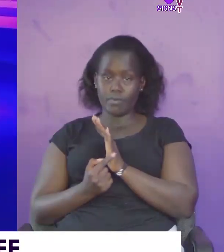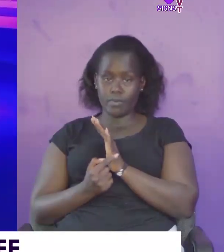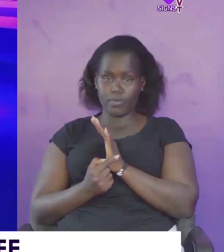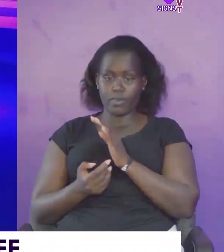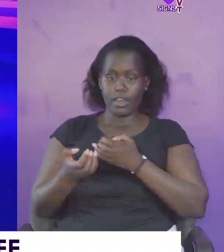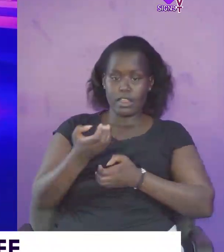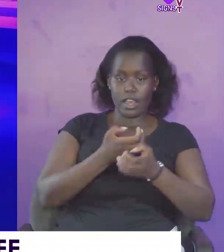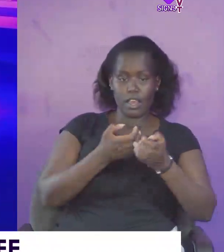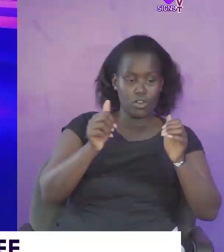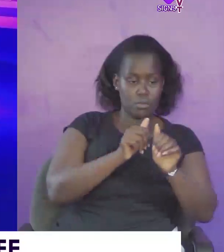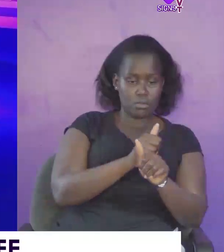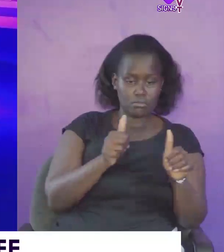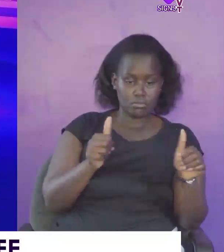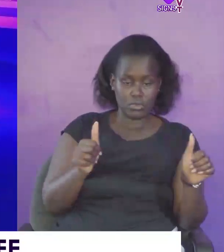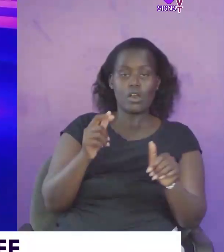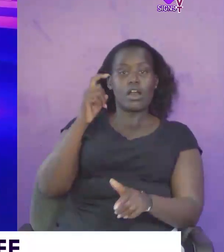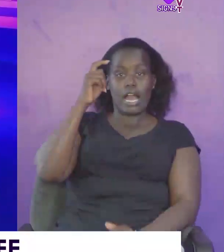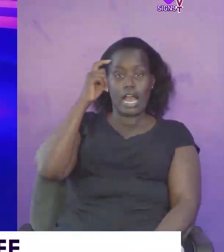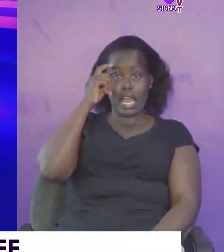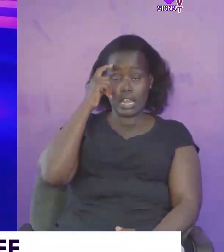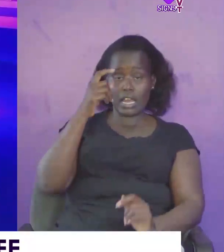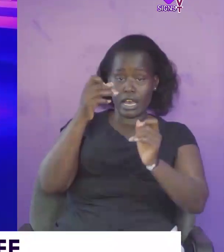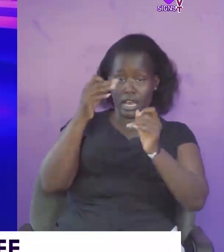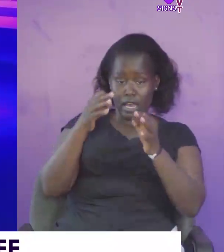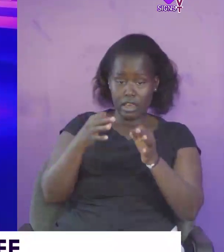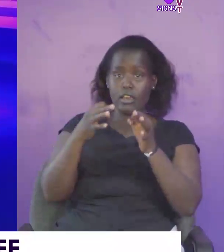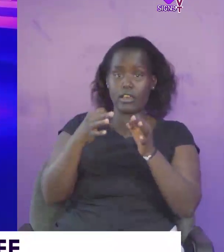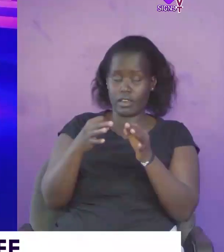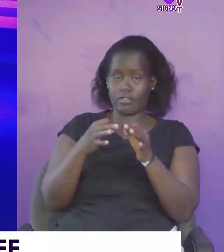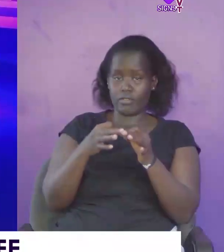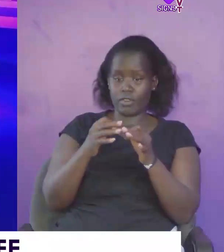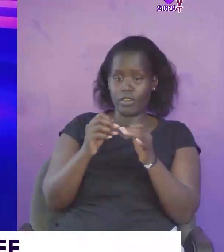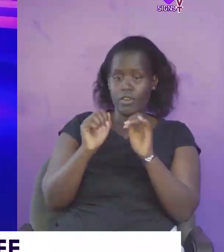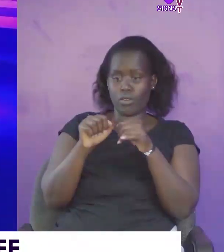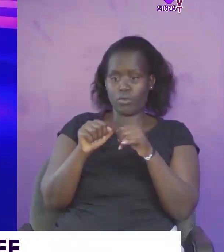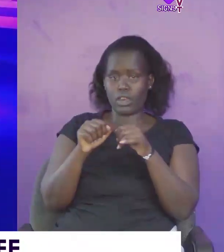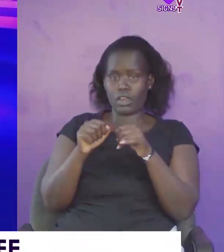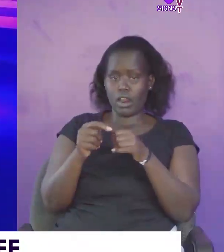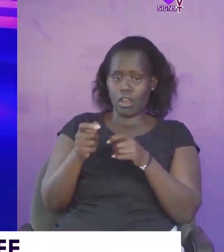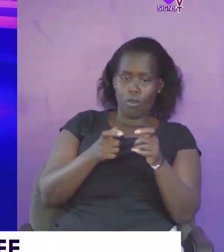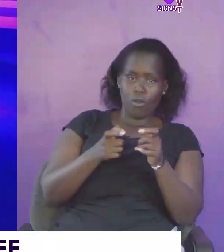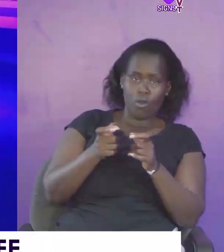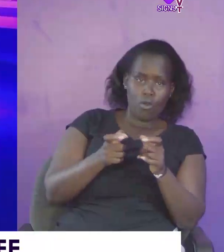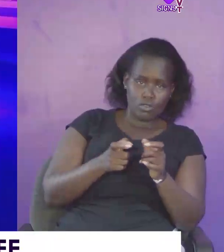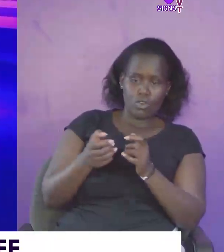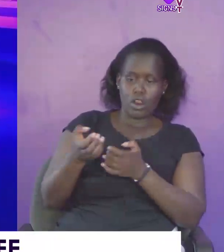economic wellness. Yeah. And I think if at all we can control our